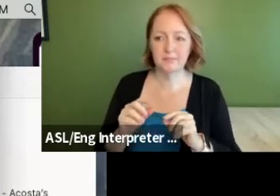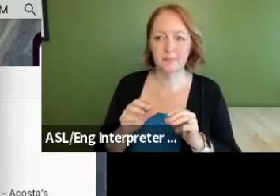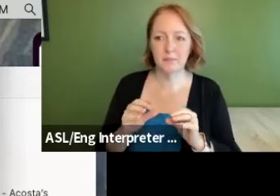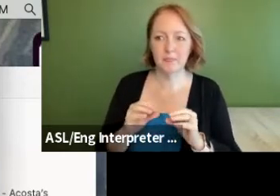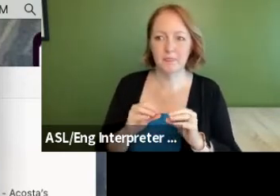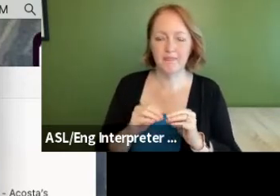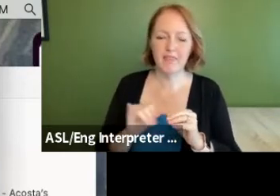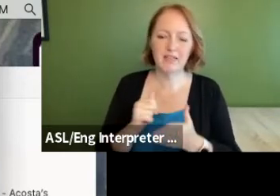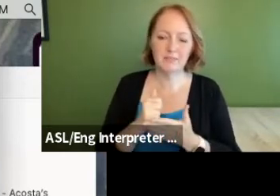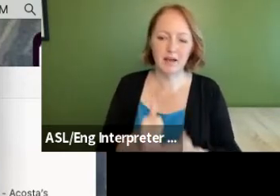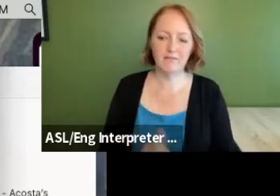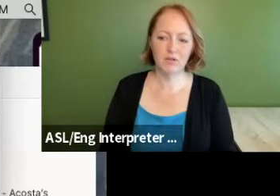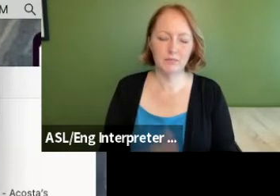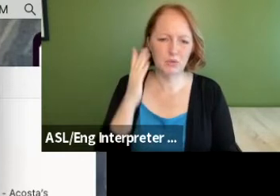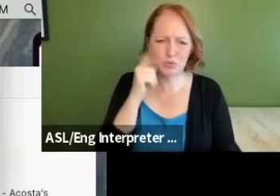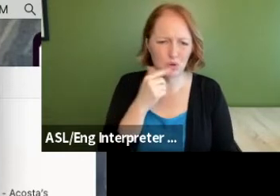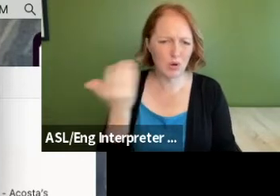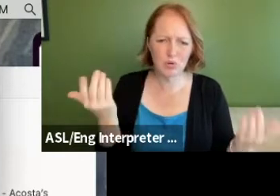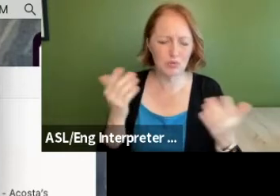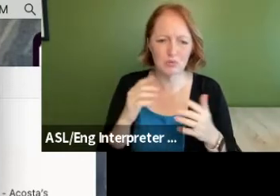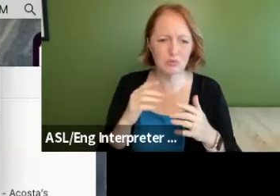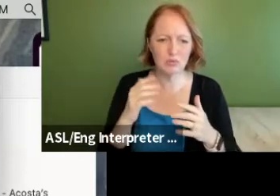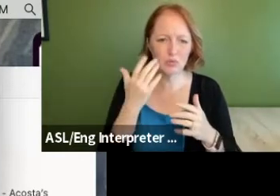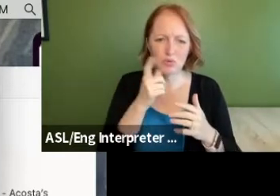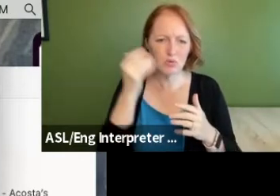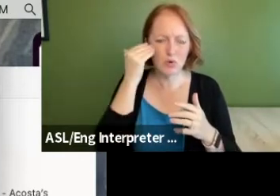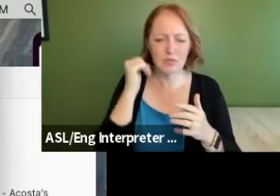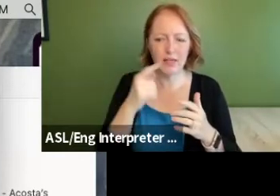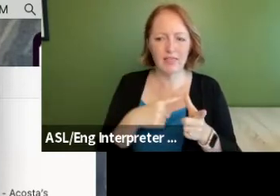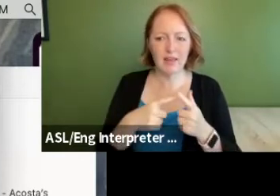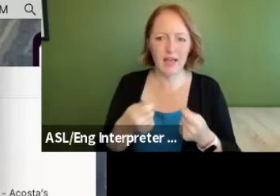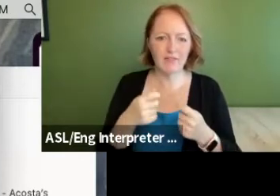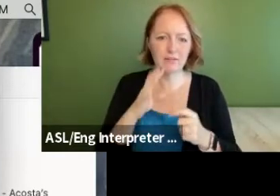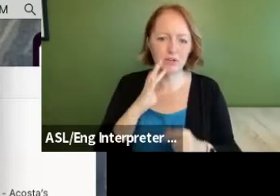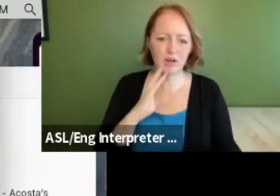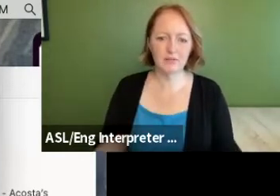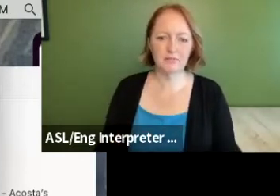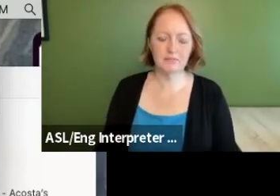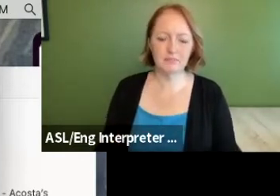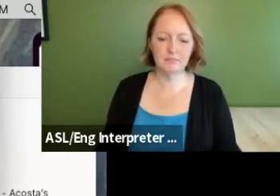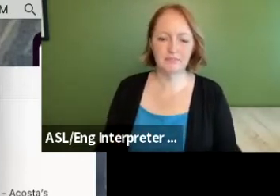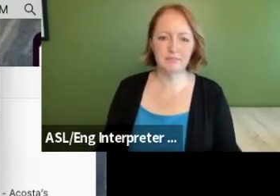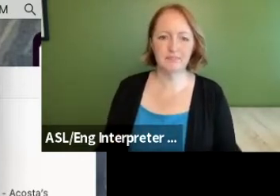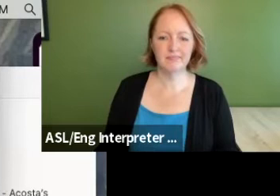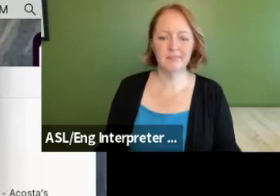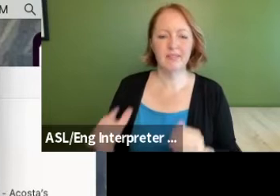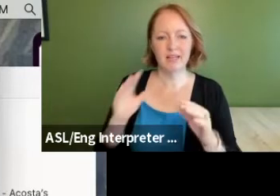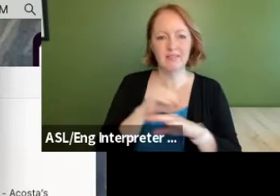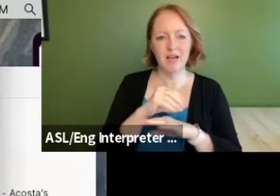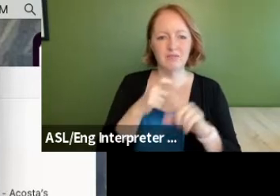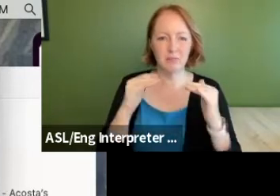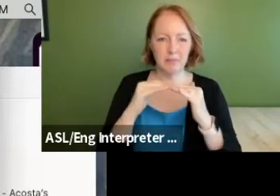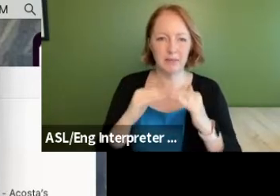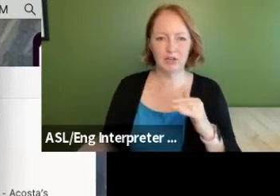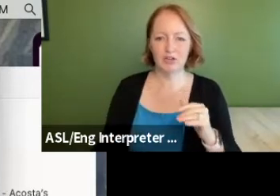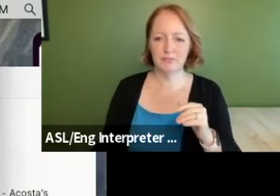that has been helpful. Like, who knows? Have them all raising their hand and then have them talk. So that's advice from a peer. I'm gonna skip a little bit